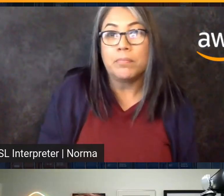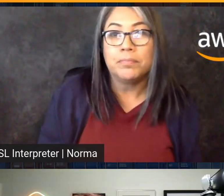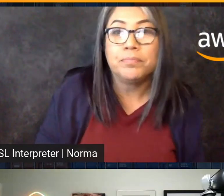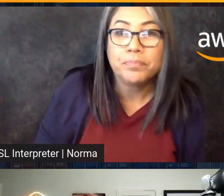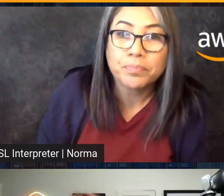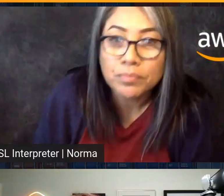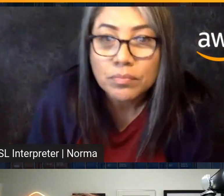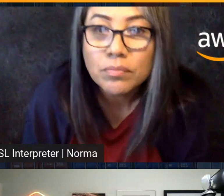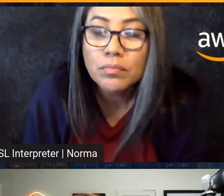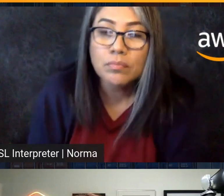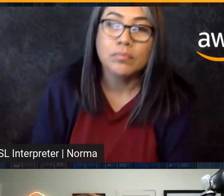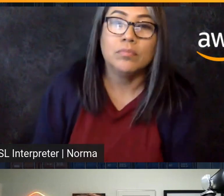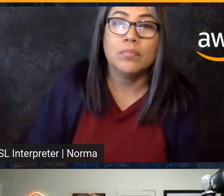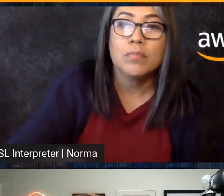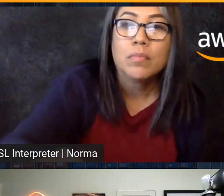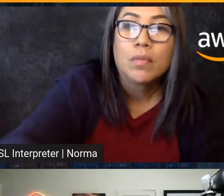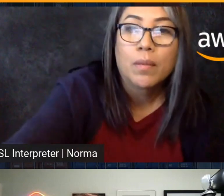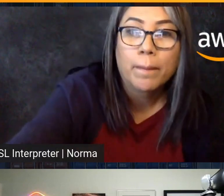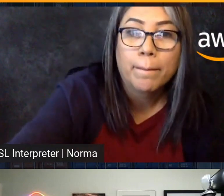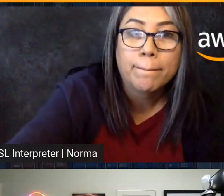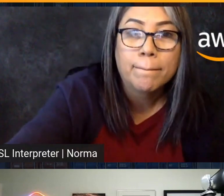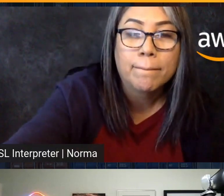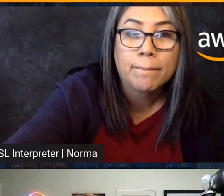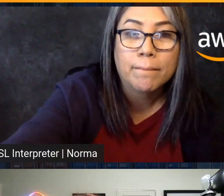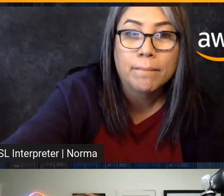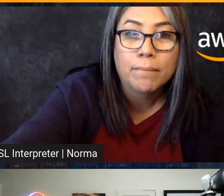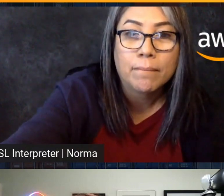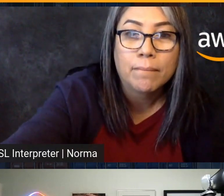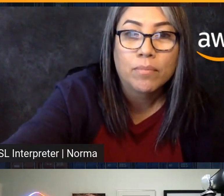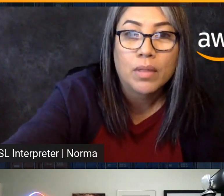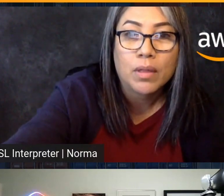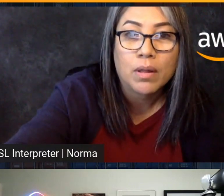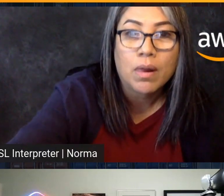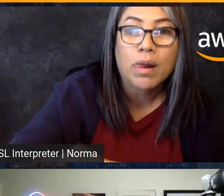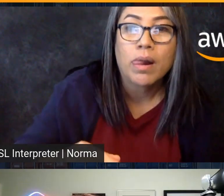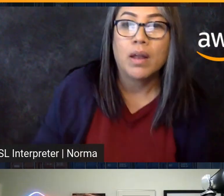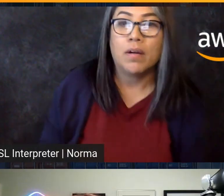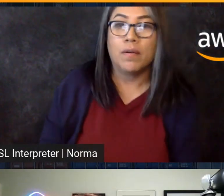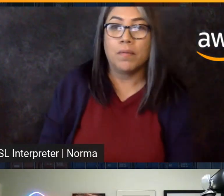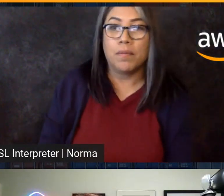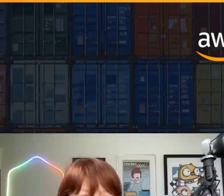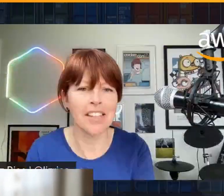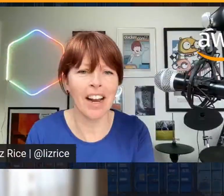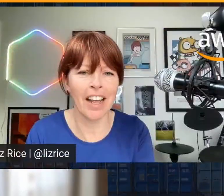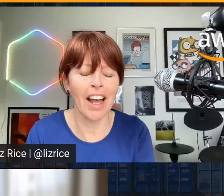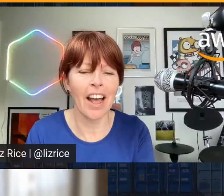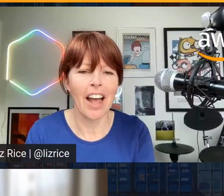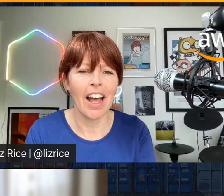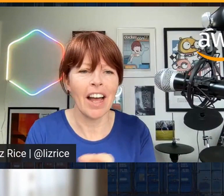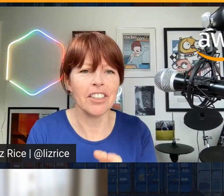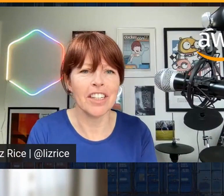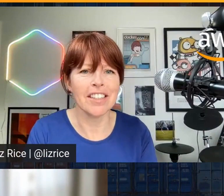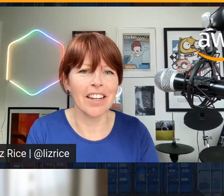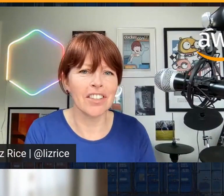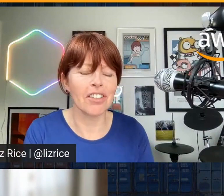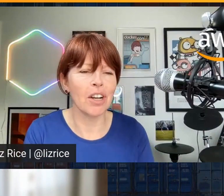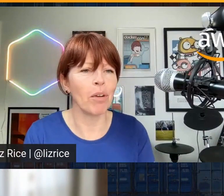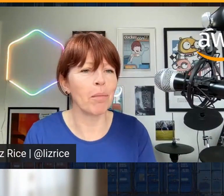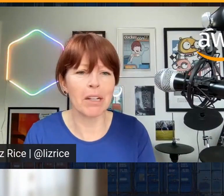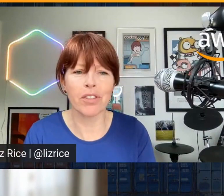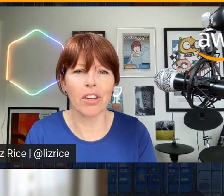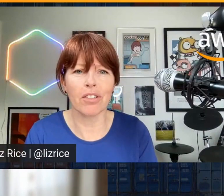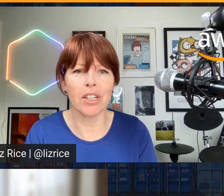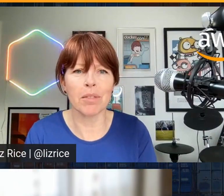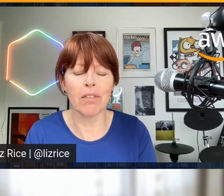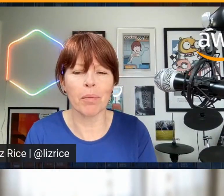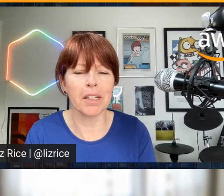There's little O'Reilly reports. I've just done one about what eBPF is, and our colleague Natalia and Jed Salazar has done